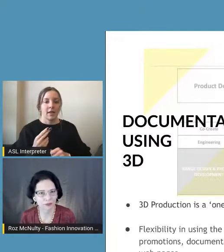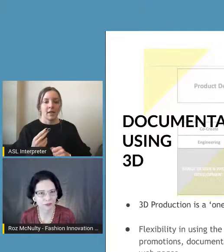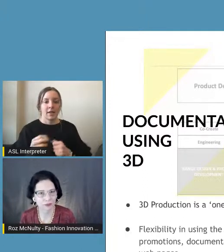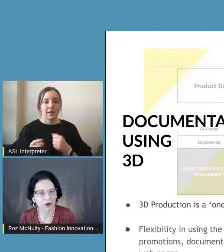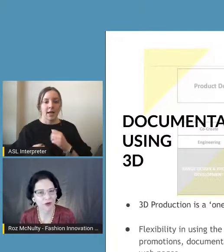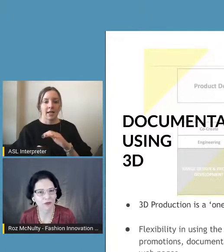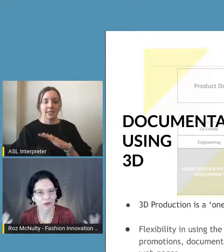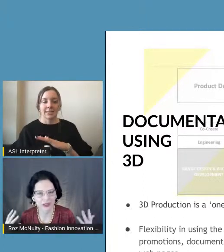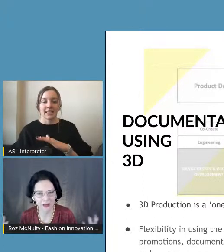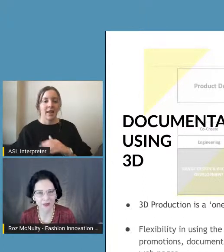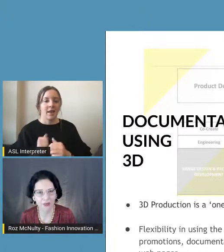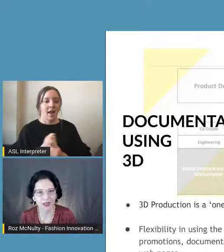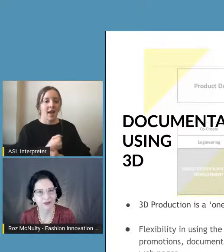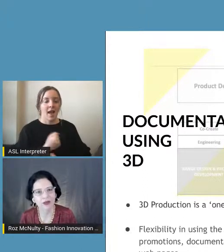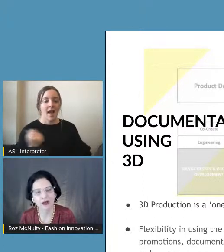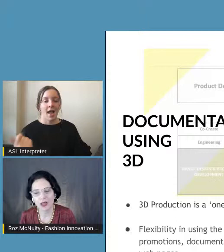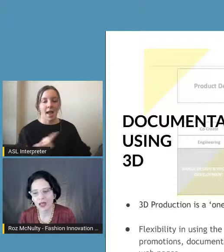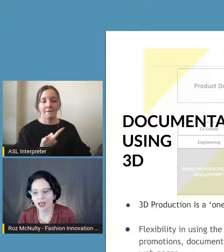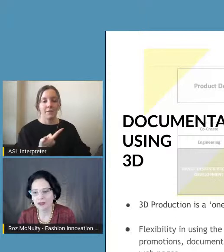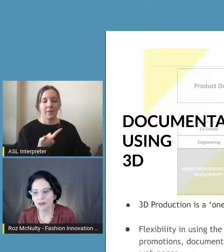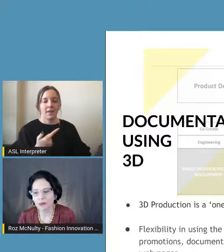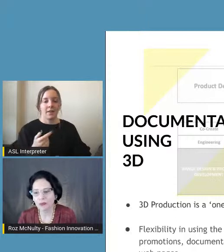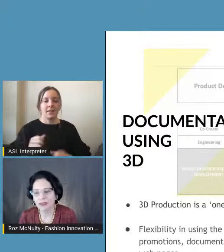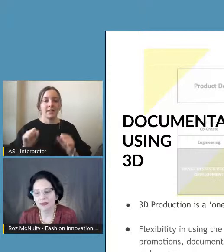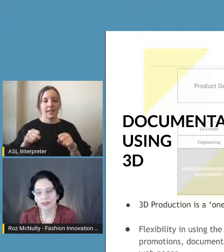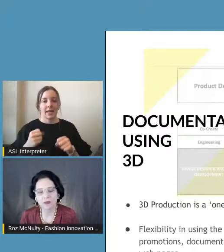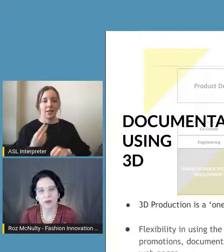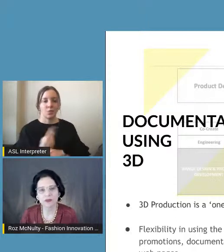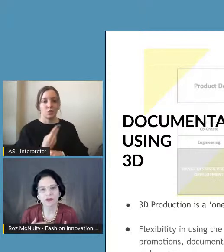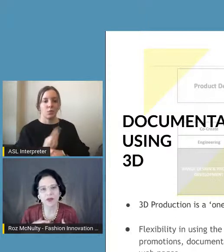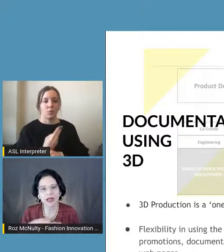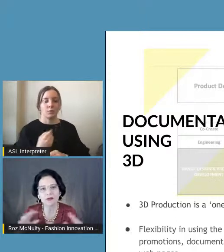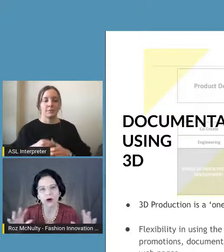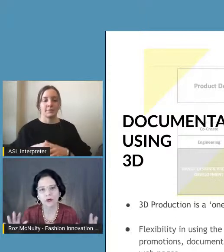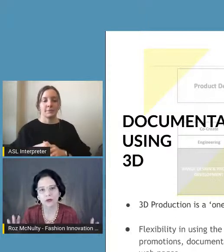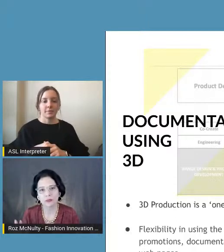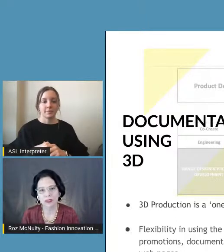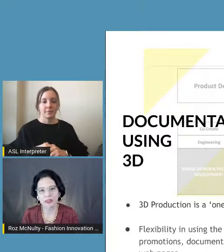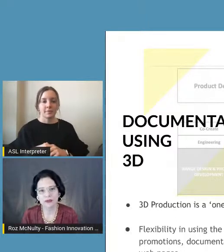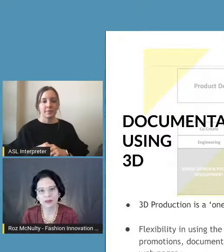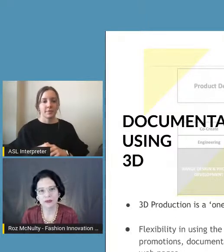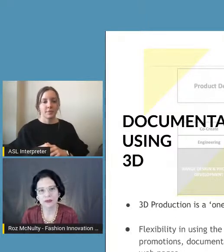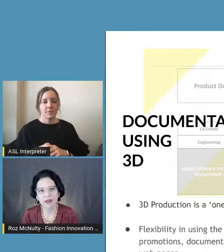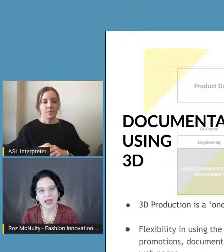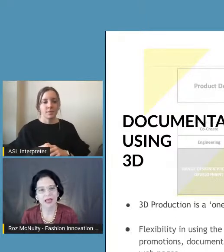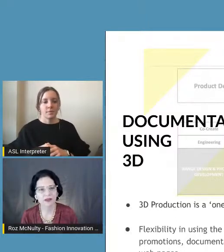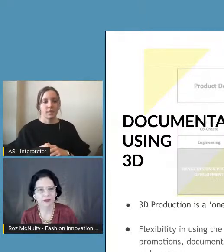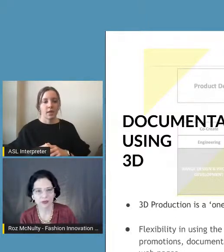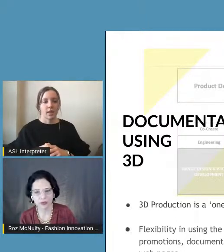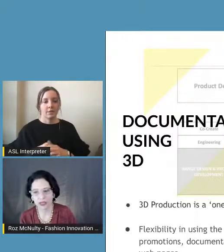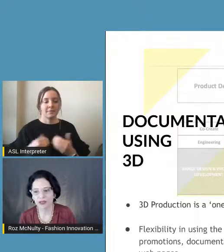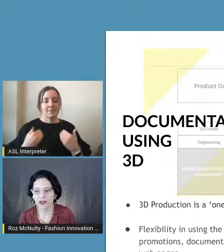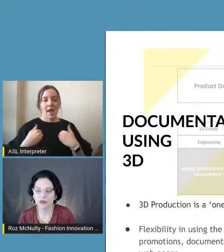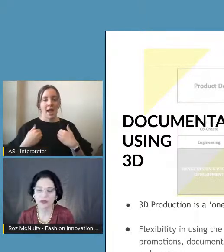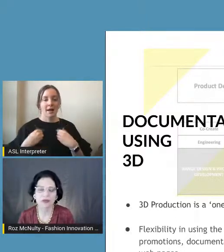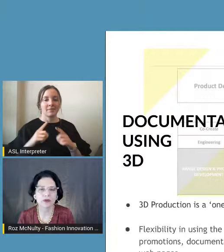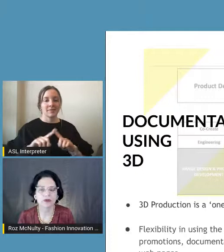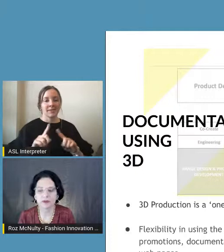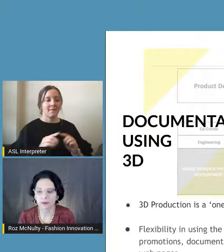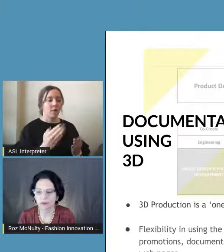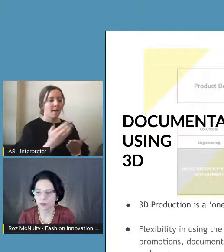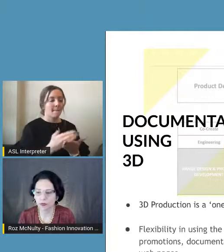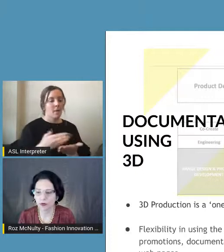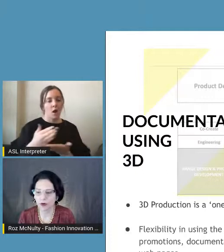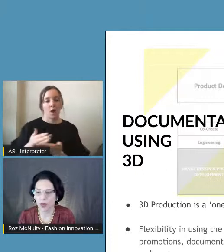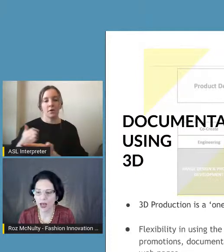their photography and otherwise. So it means that once you have all your pieces scanned and created, you can